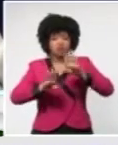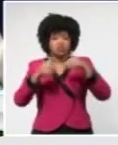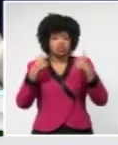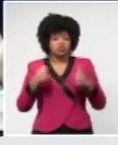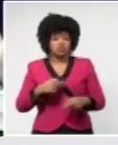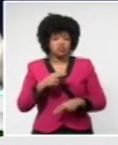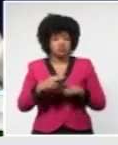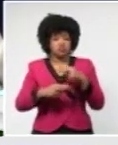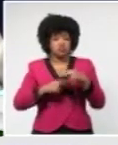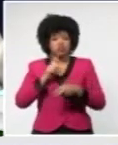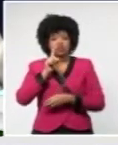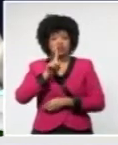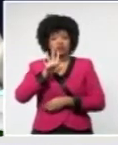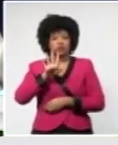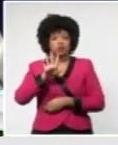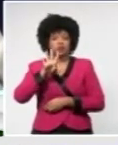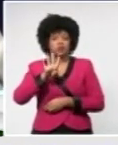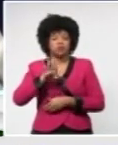Defense Center,